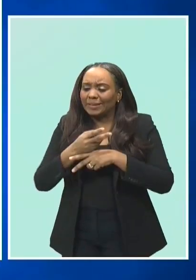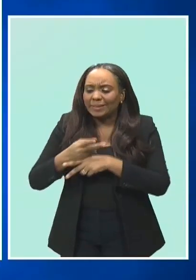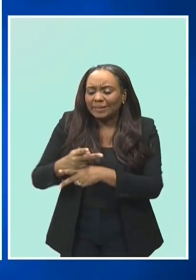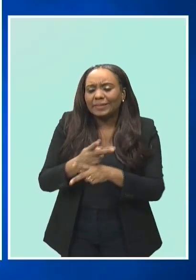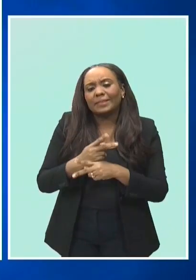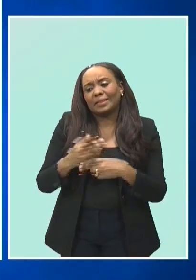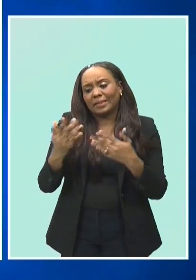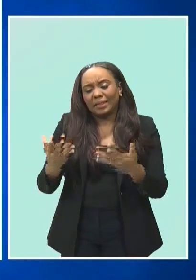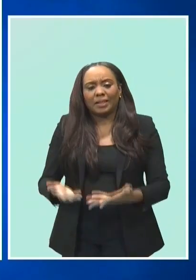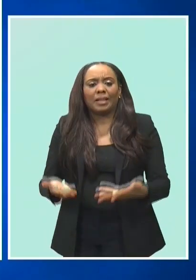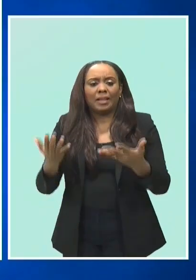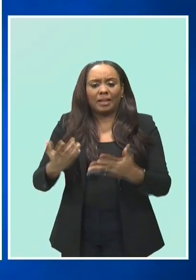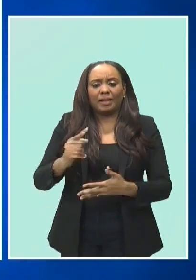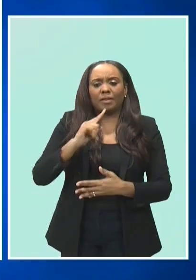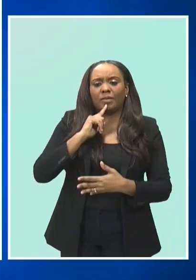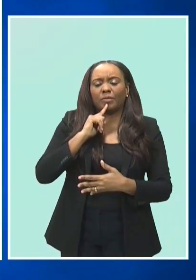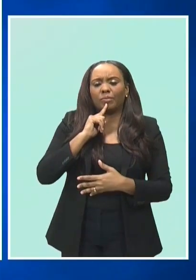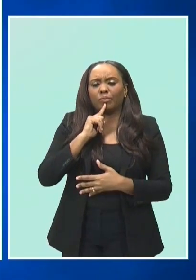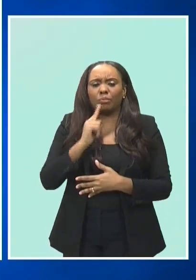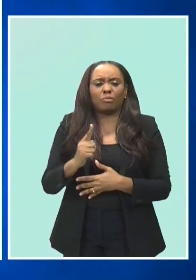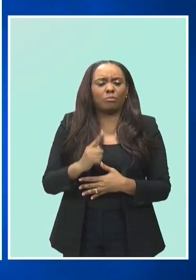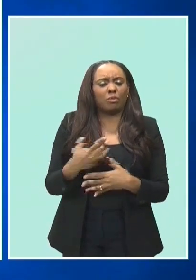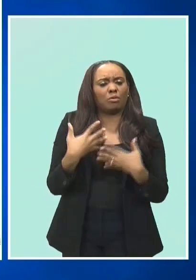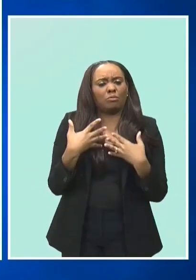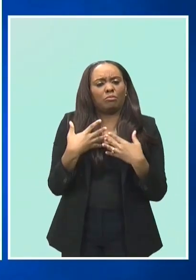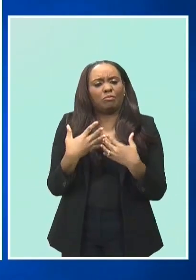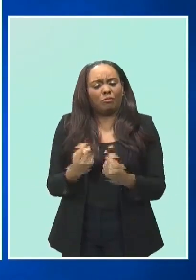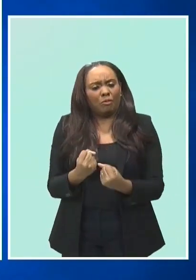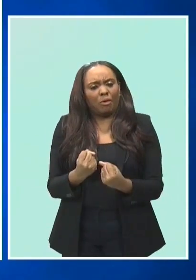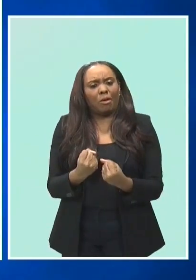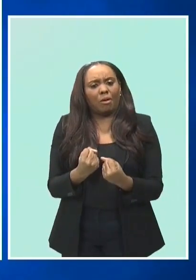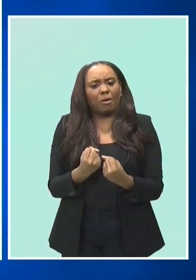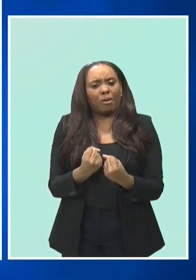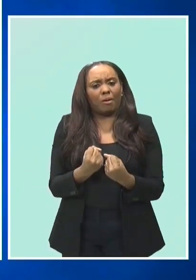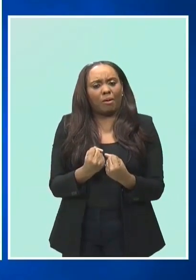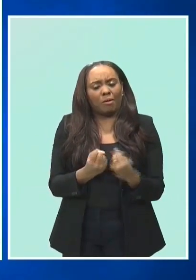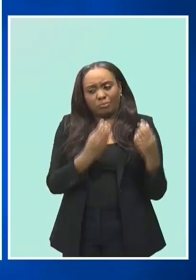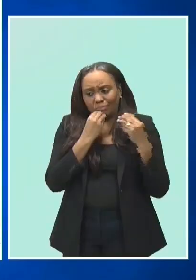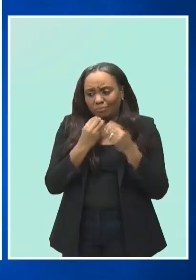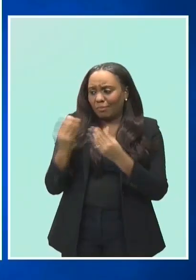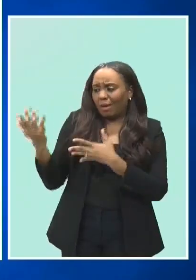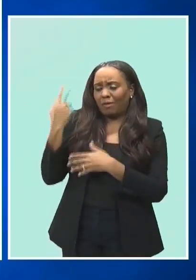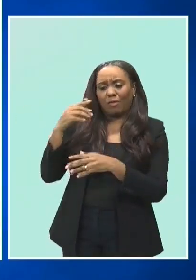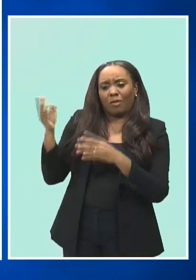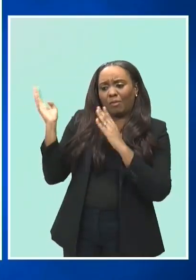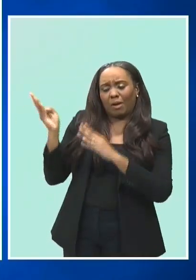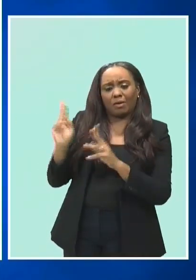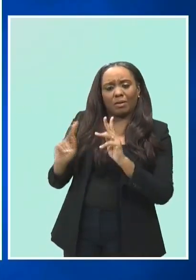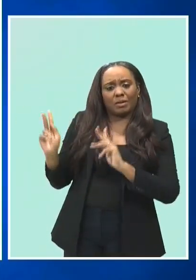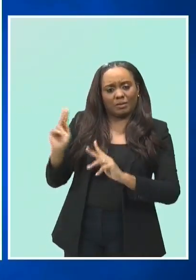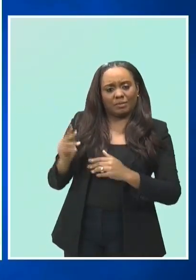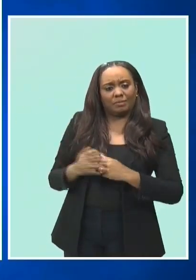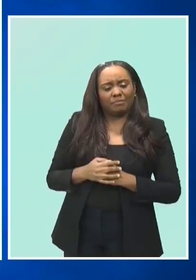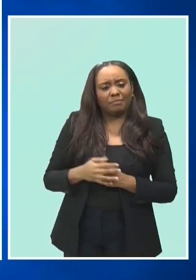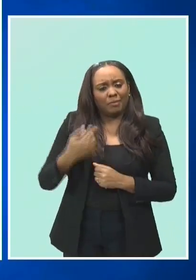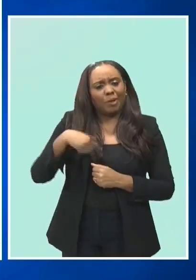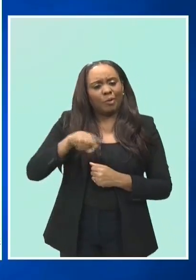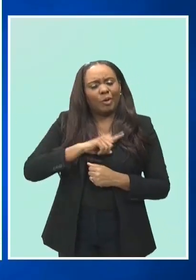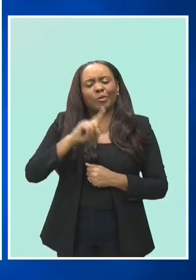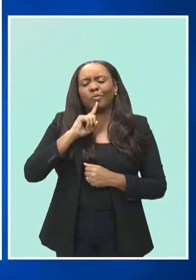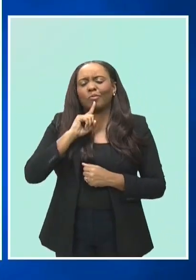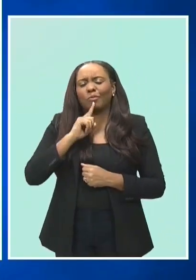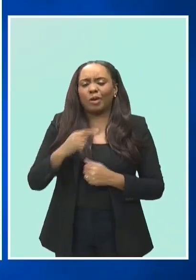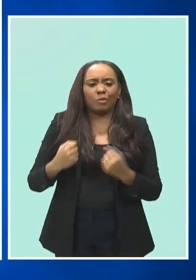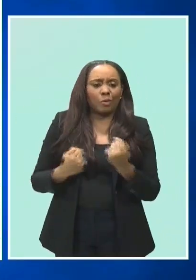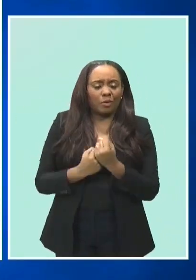has sent a very powerful message, I can tell you, all across the Caribbean. You're quite right. It's one thing